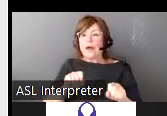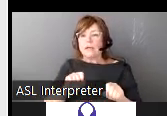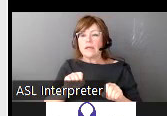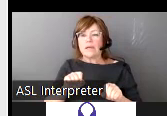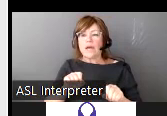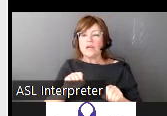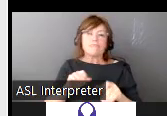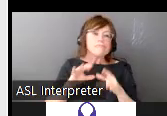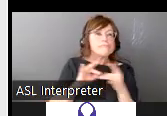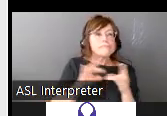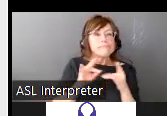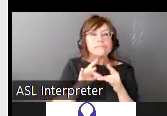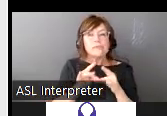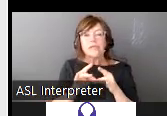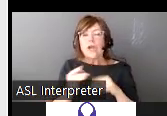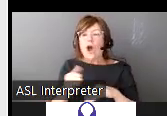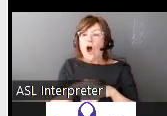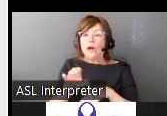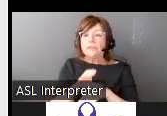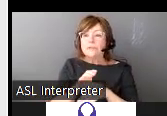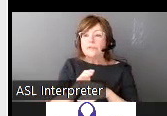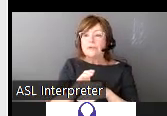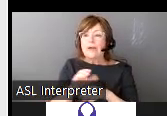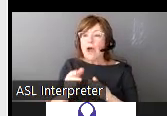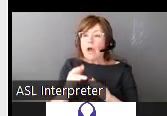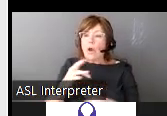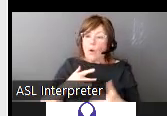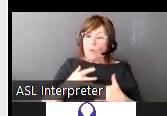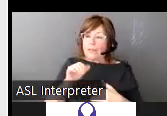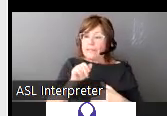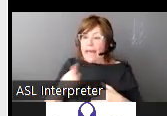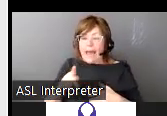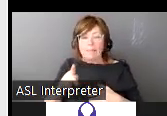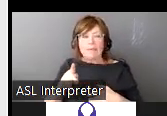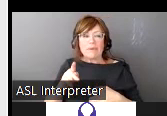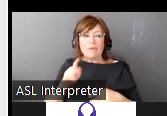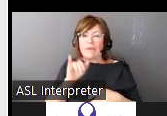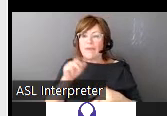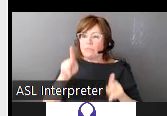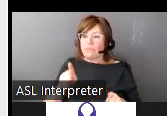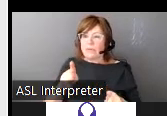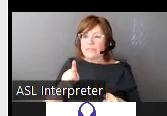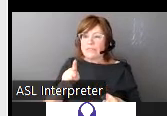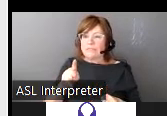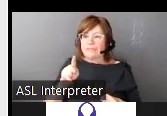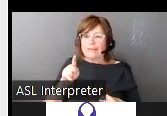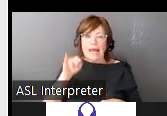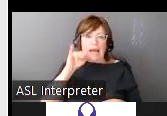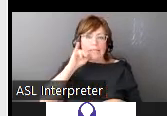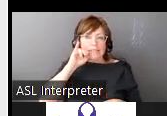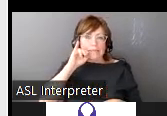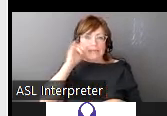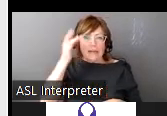apps like WhatsApp or WeChat. But this person doesn't know how to use smartphones. Even phone calls, they don't know how to do